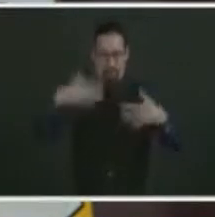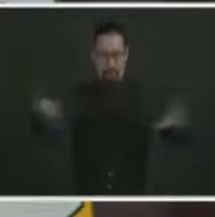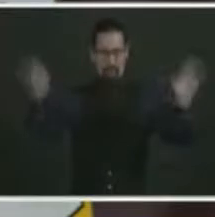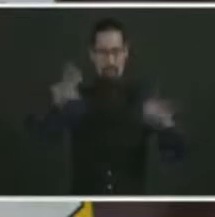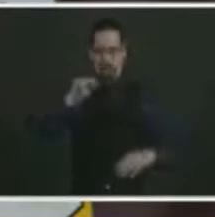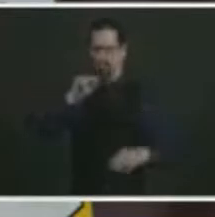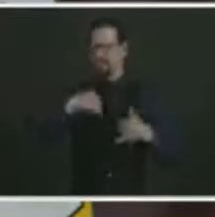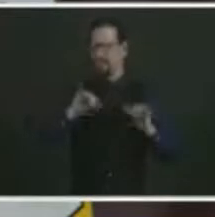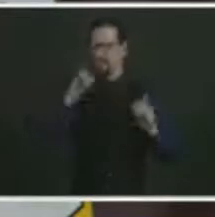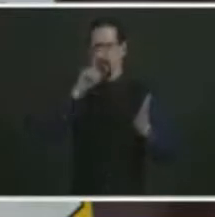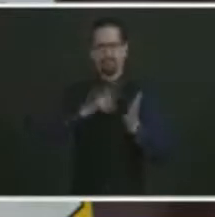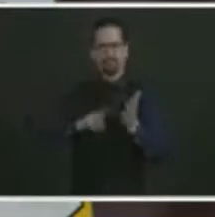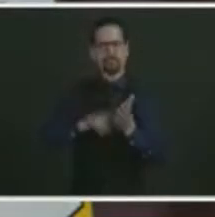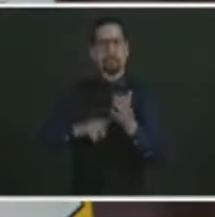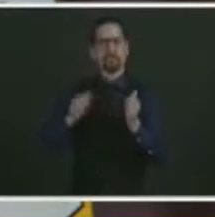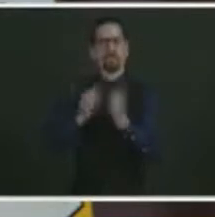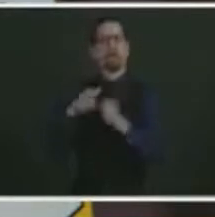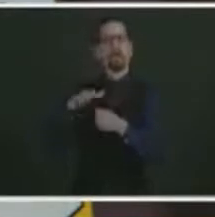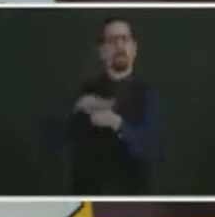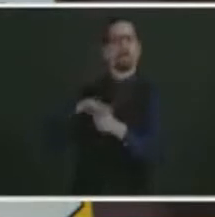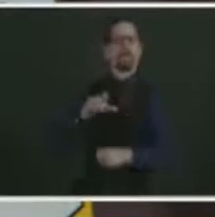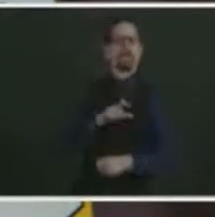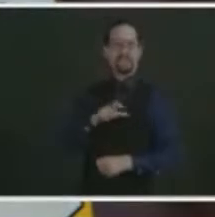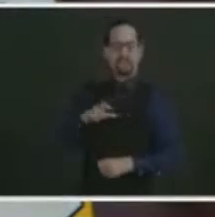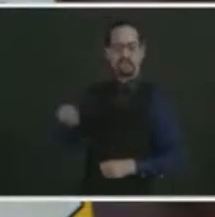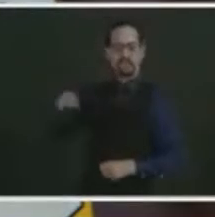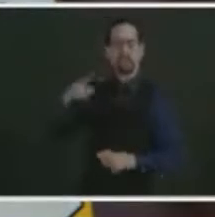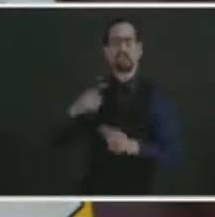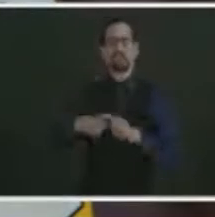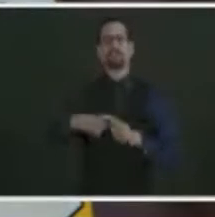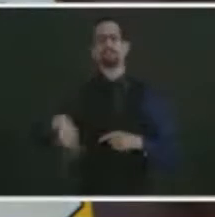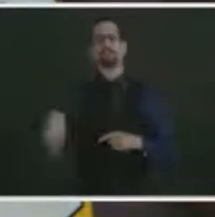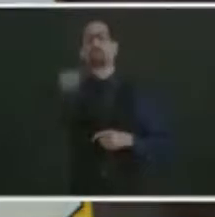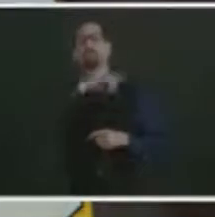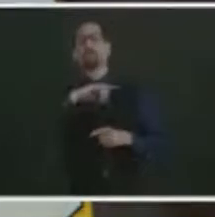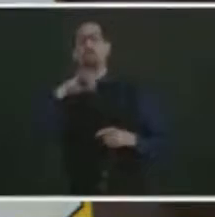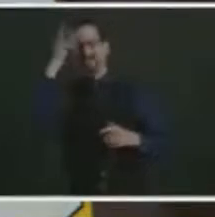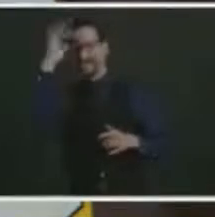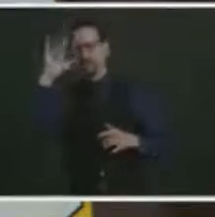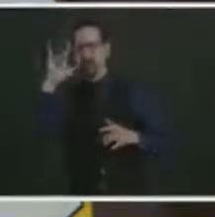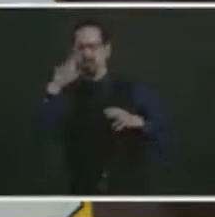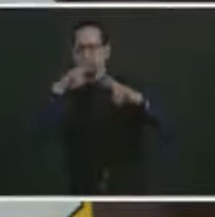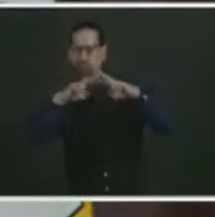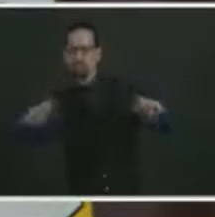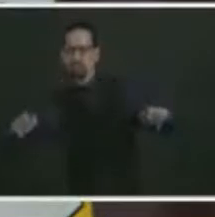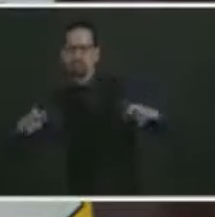authorities, with all of the intelligence gathering that they can do.